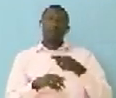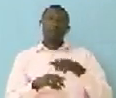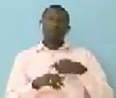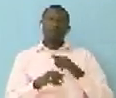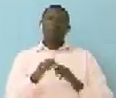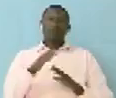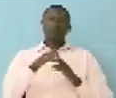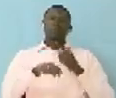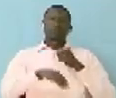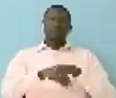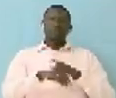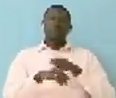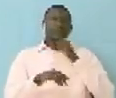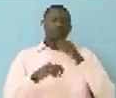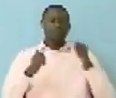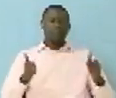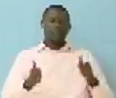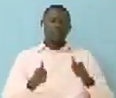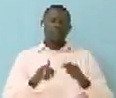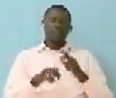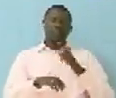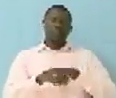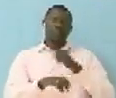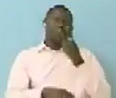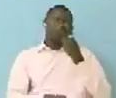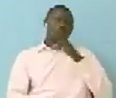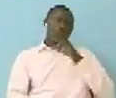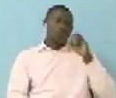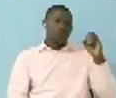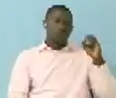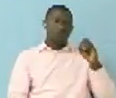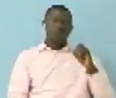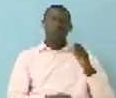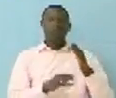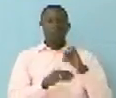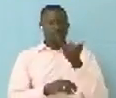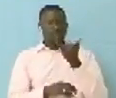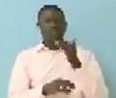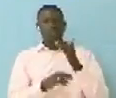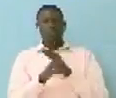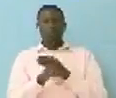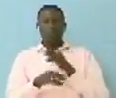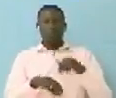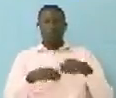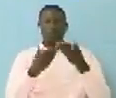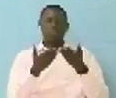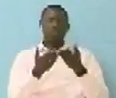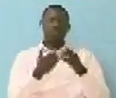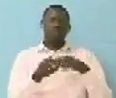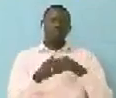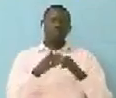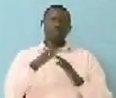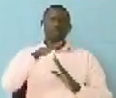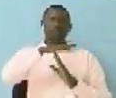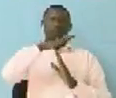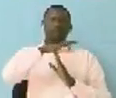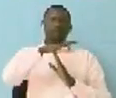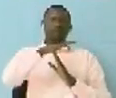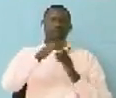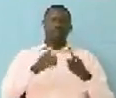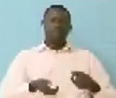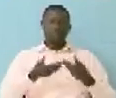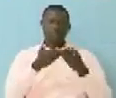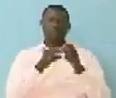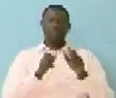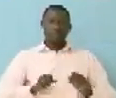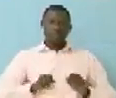Chair, it's 2 o'clock. Yeah, before we go for the lunch break, let's give him the opportunity to make